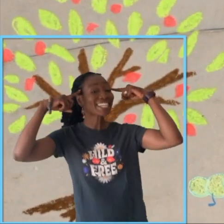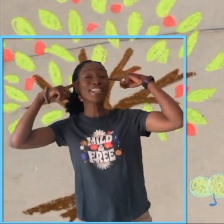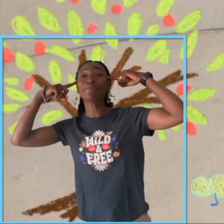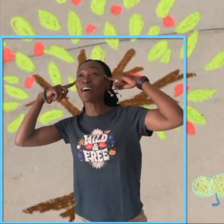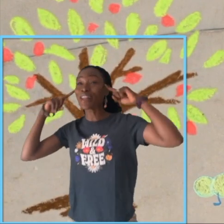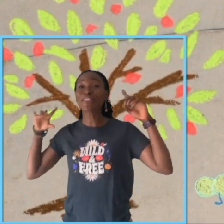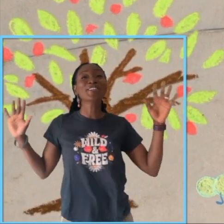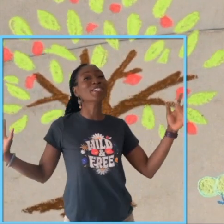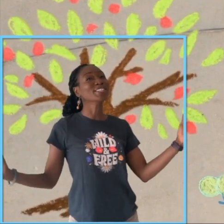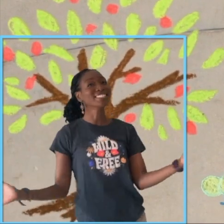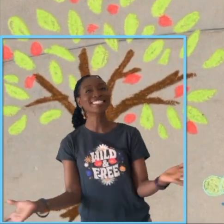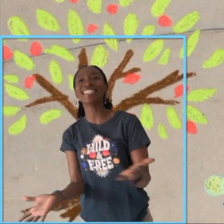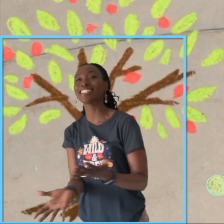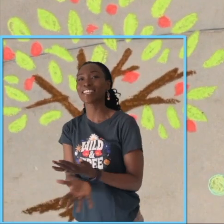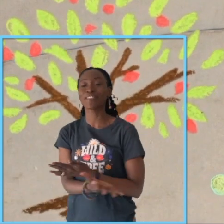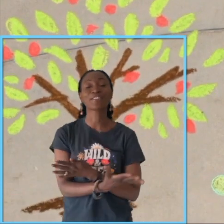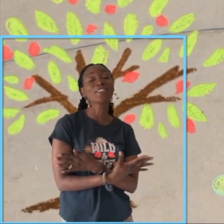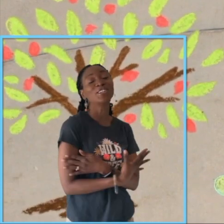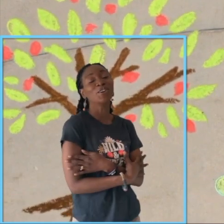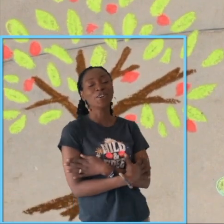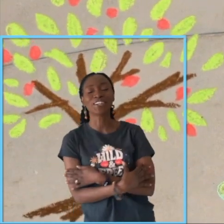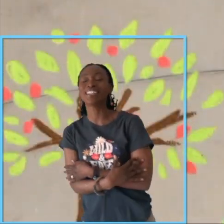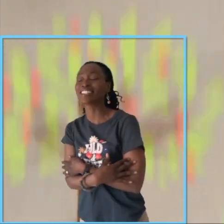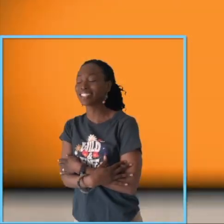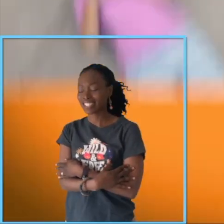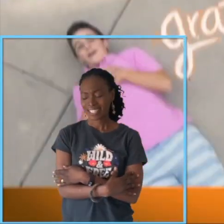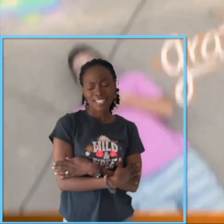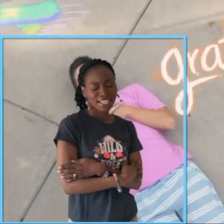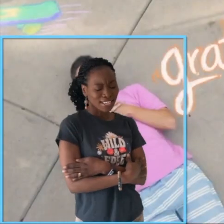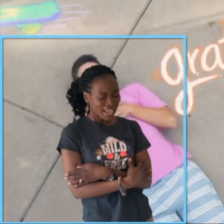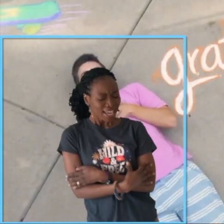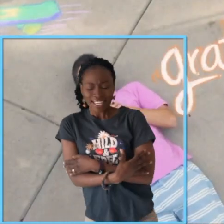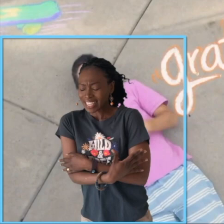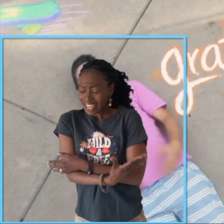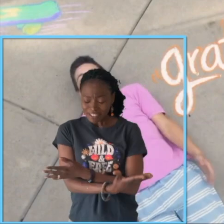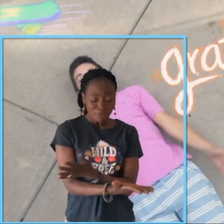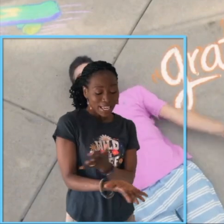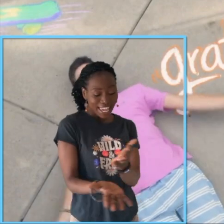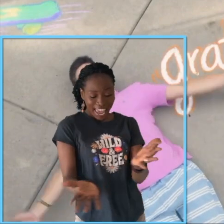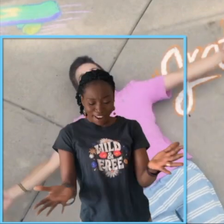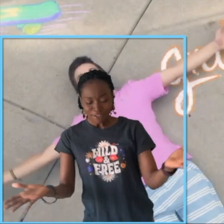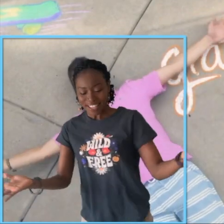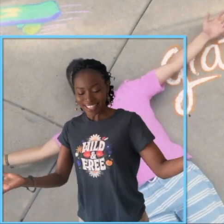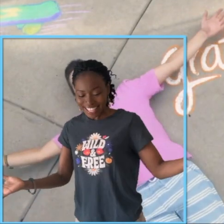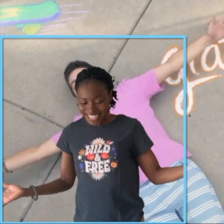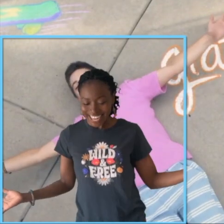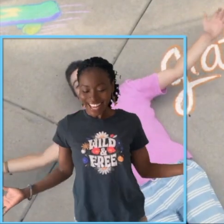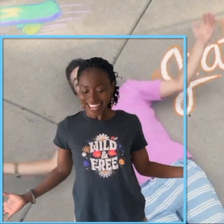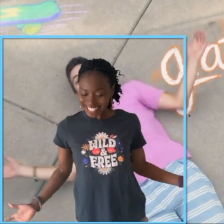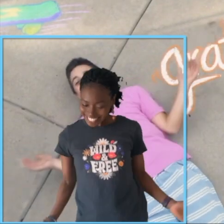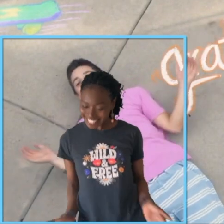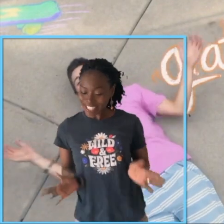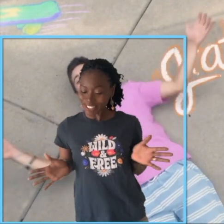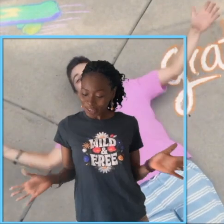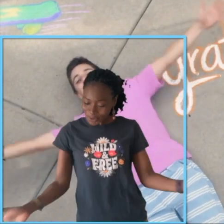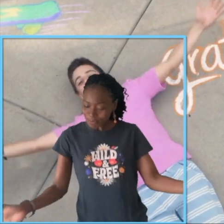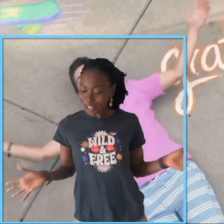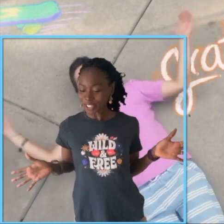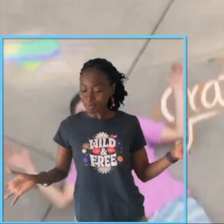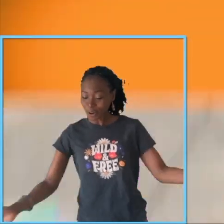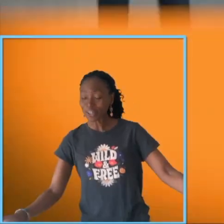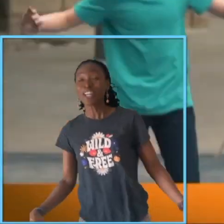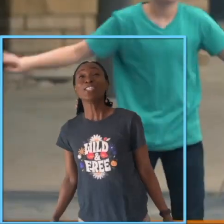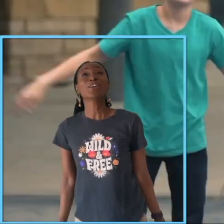to think about the goodness of the Lord. He gives me everything I need and